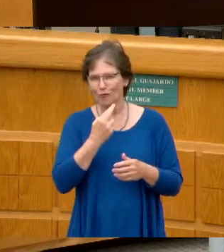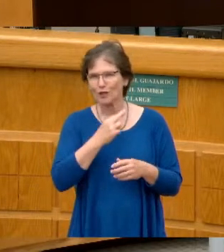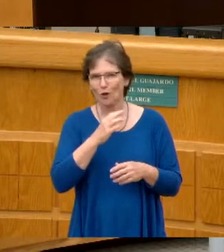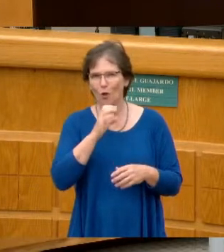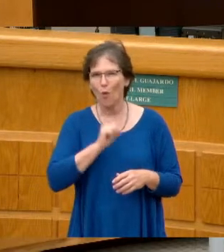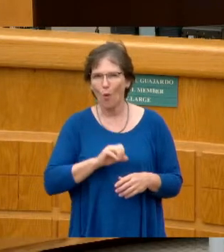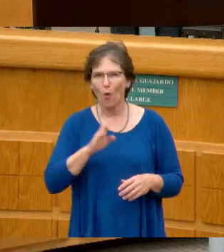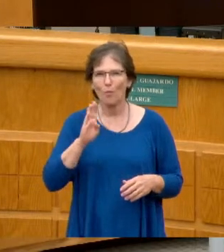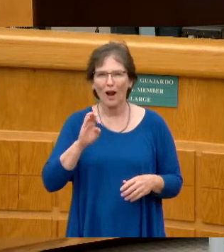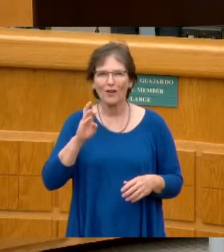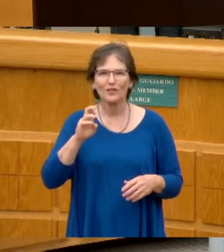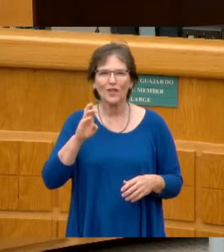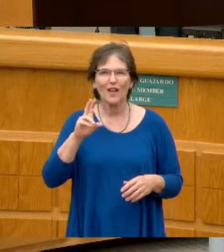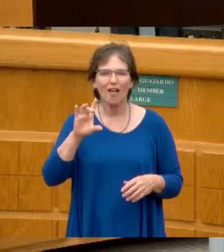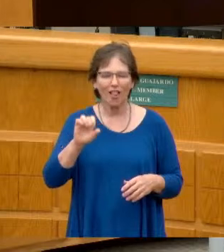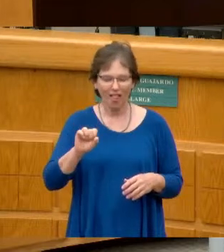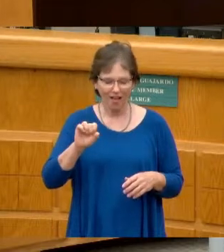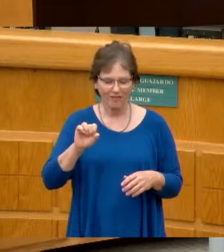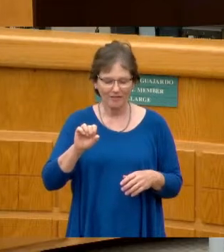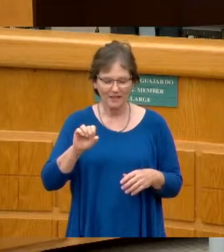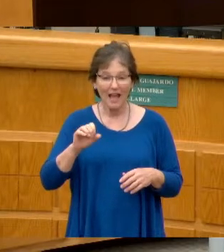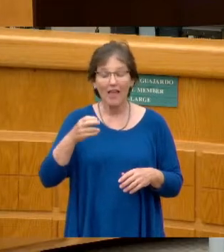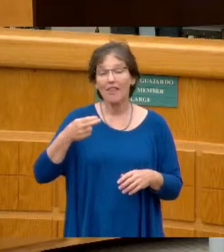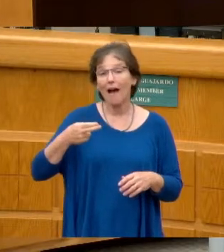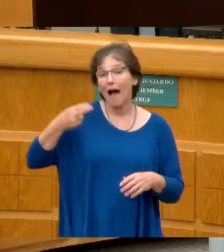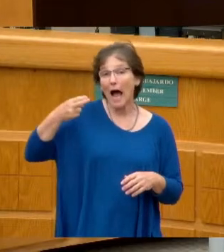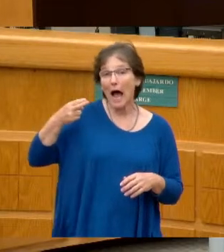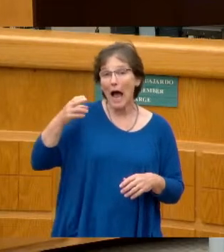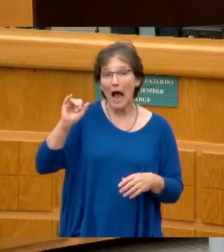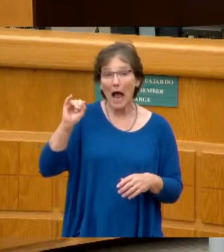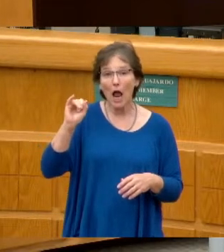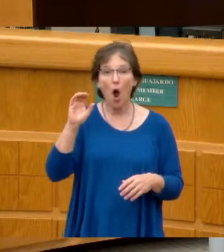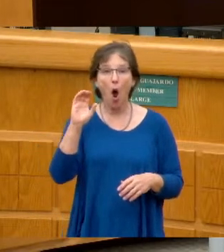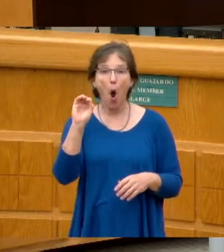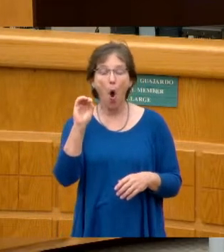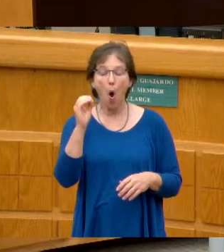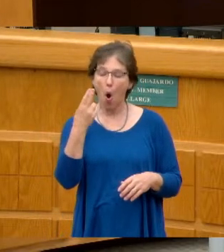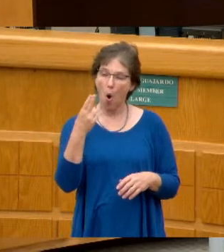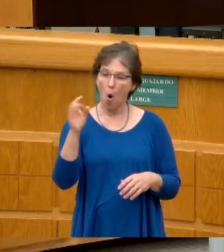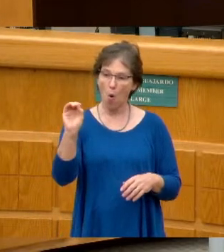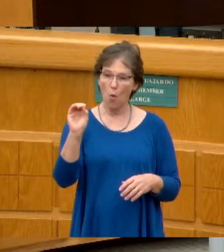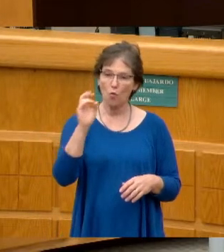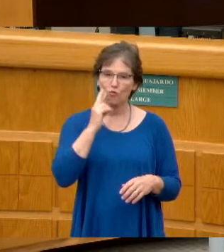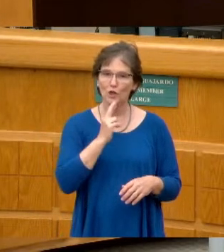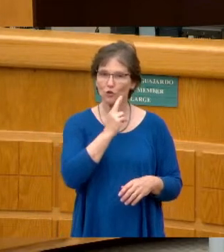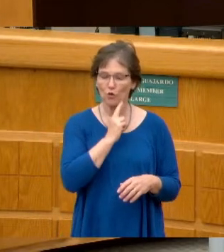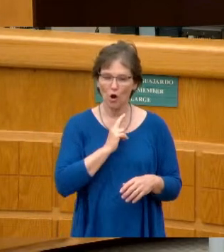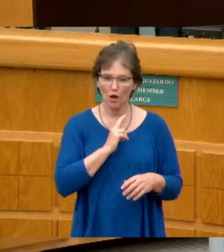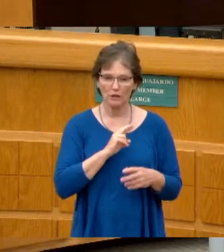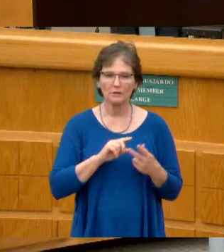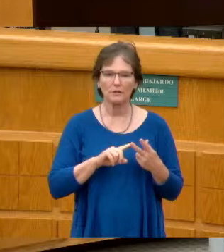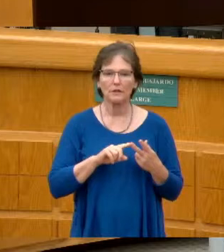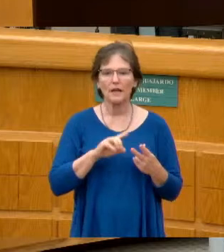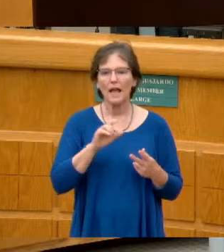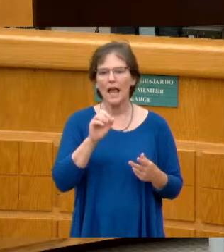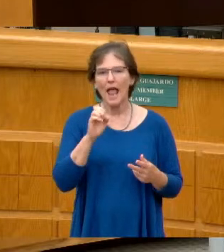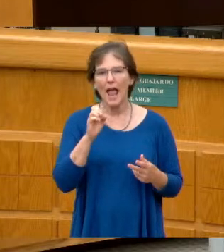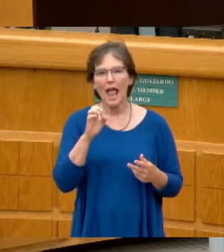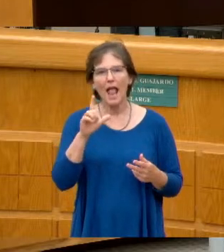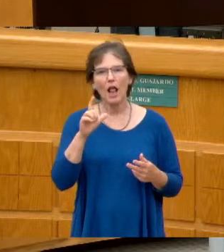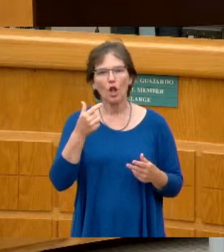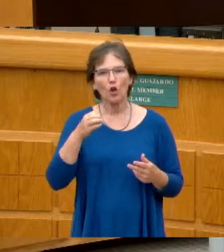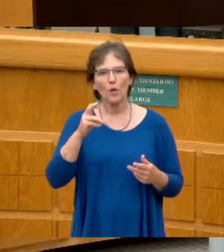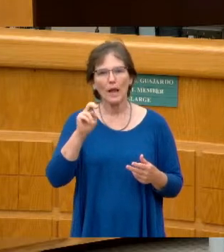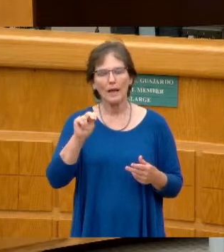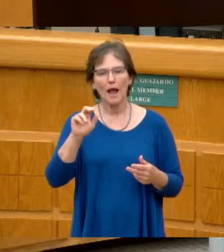Man, Denny's on 5165 Interstate 37, Bluffs